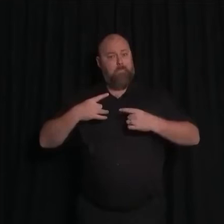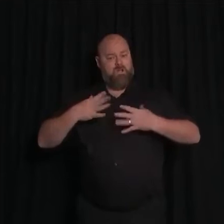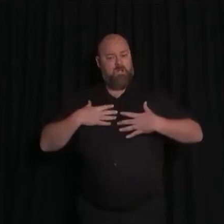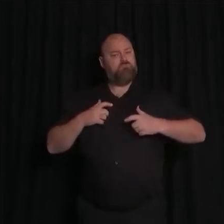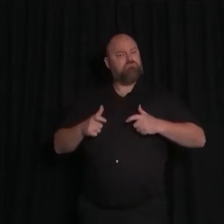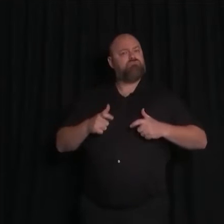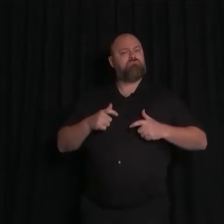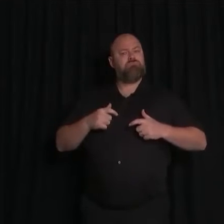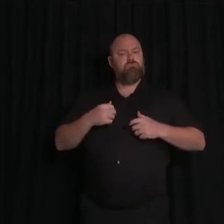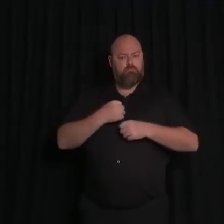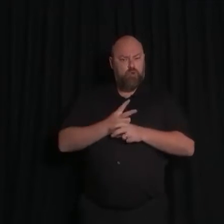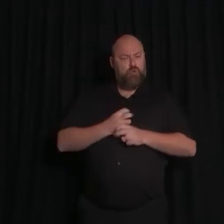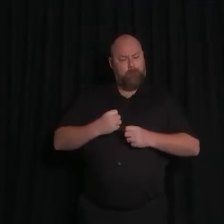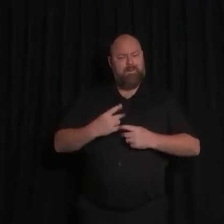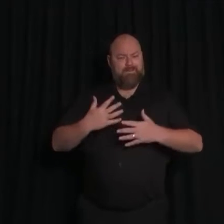there wasn't,